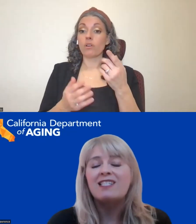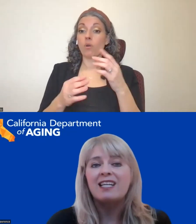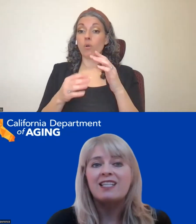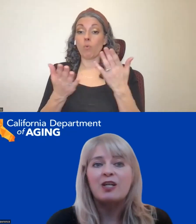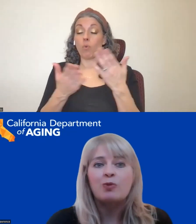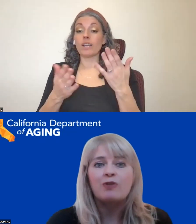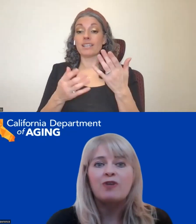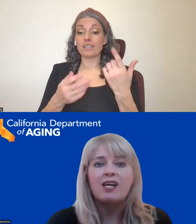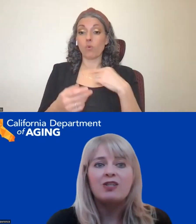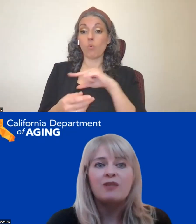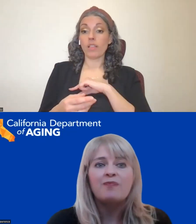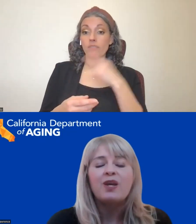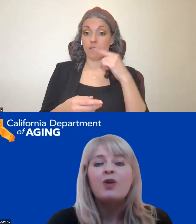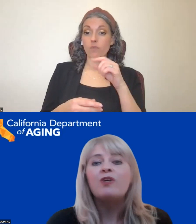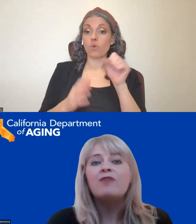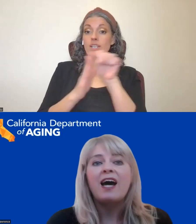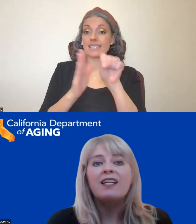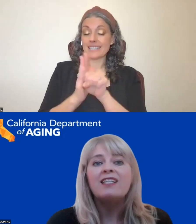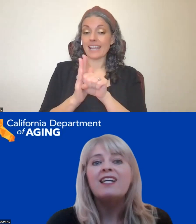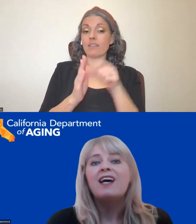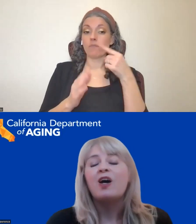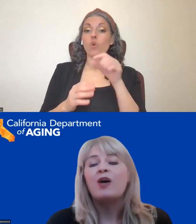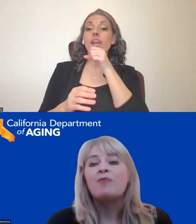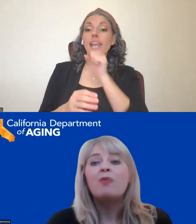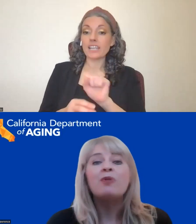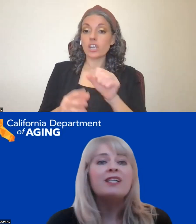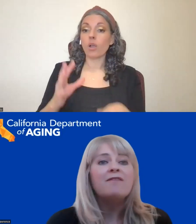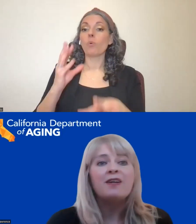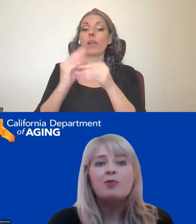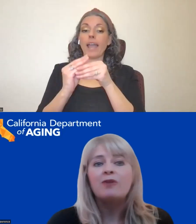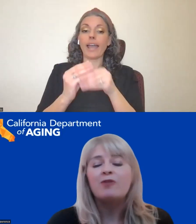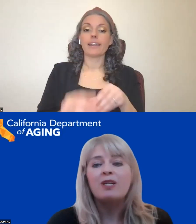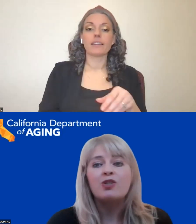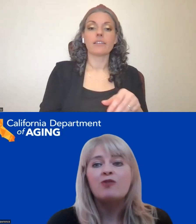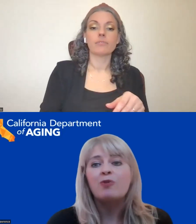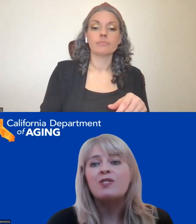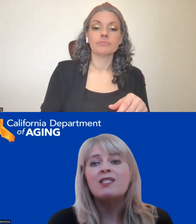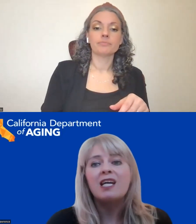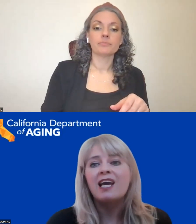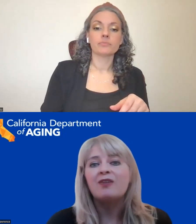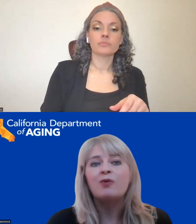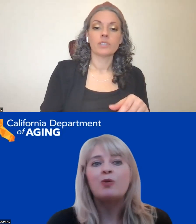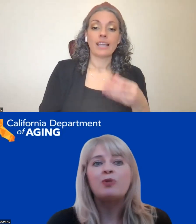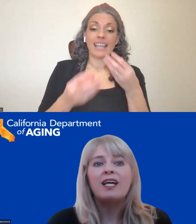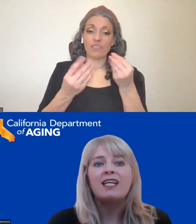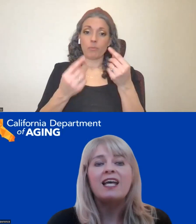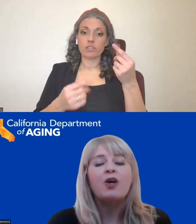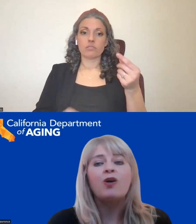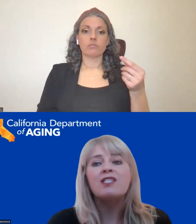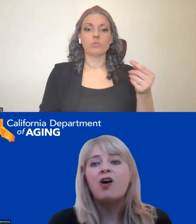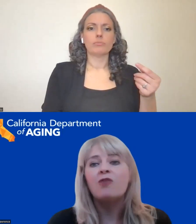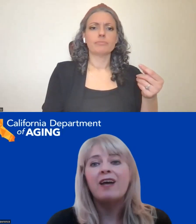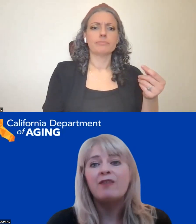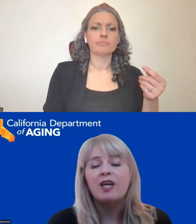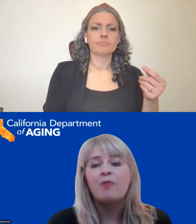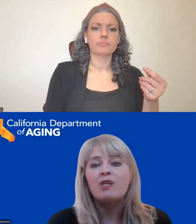in this data dashboard for aging. We've added publicly available information for both state and local planning